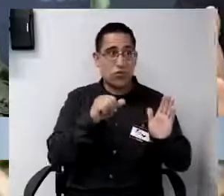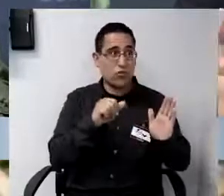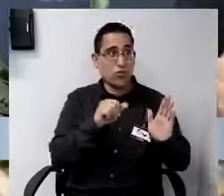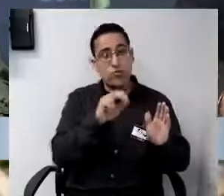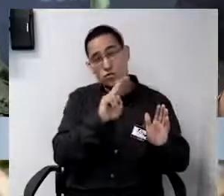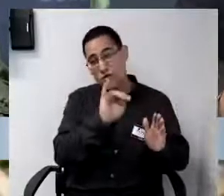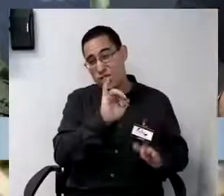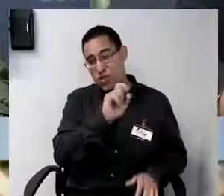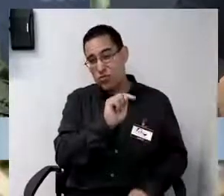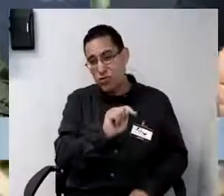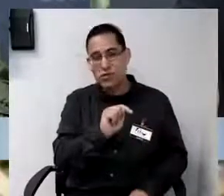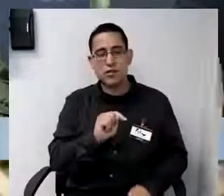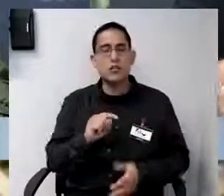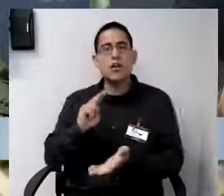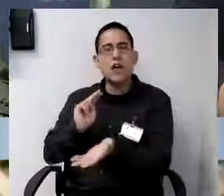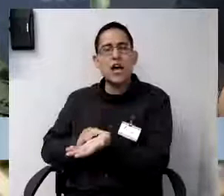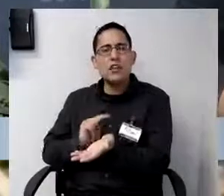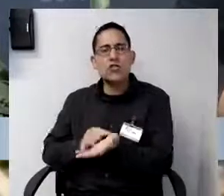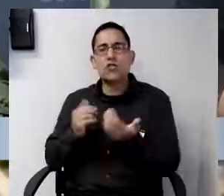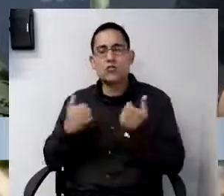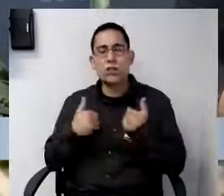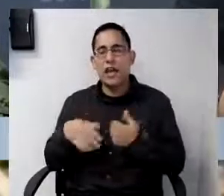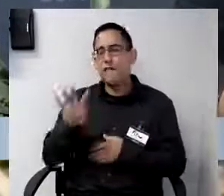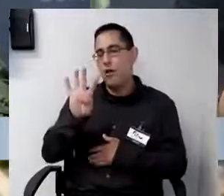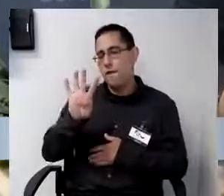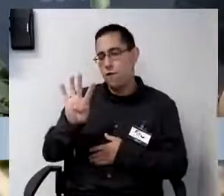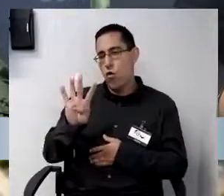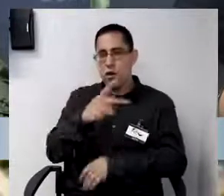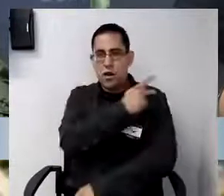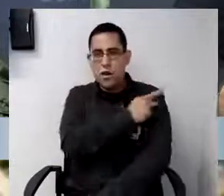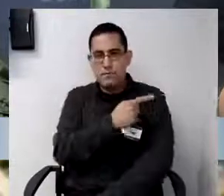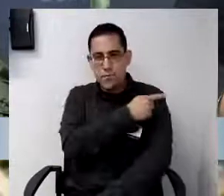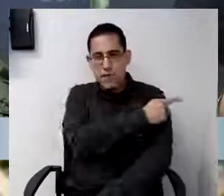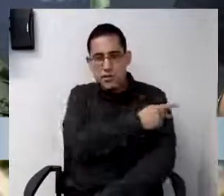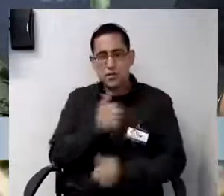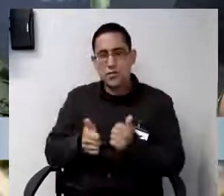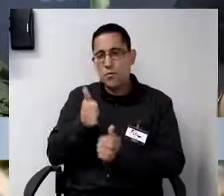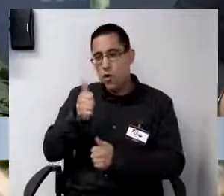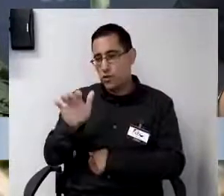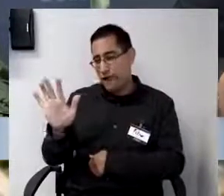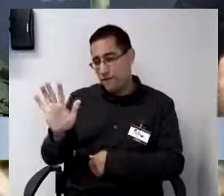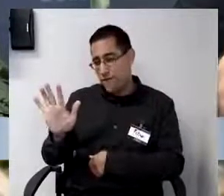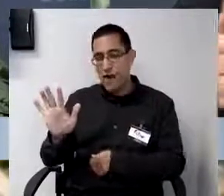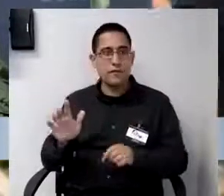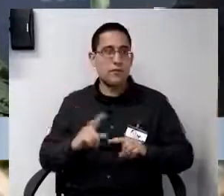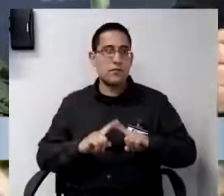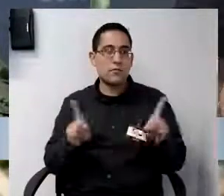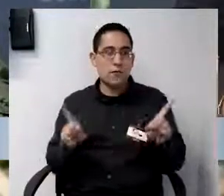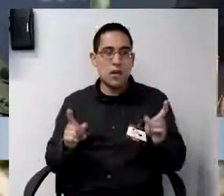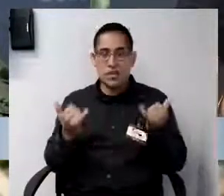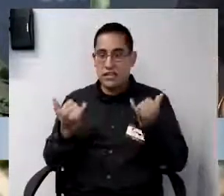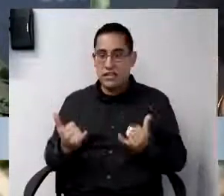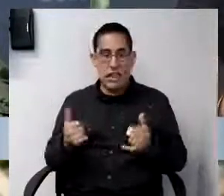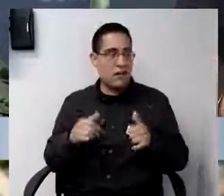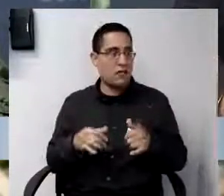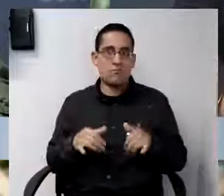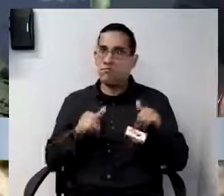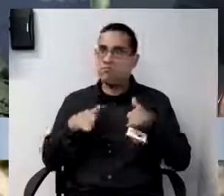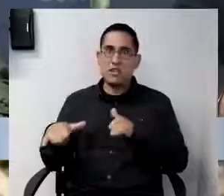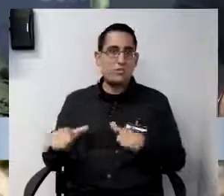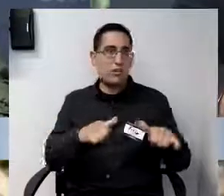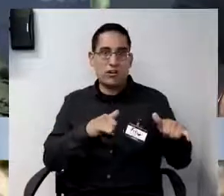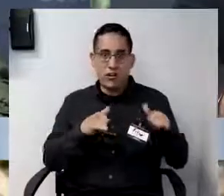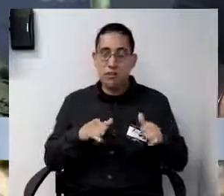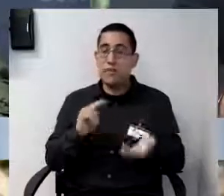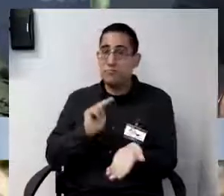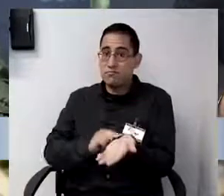have 4 patients, at most would have 5, but now it's not uncommon to have a nurse responsible for 6 patients.